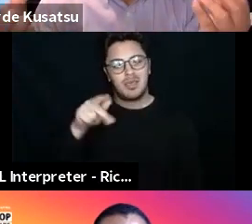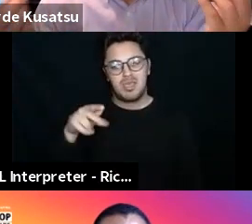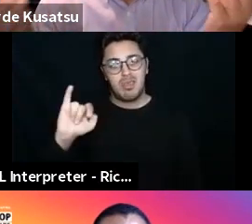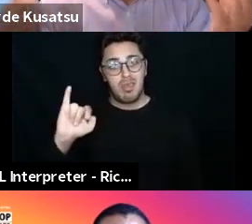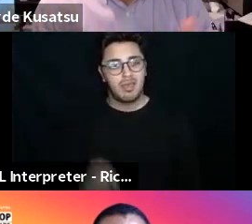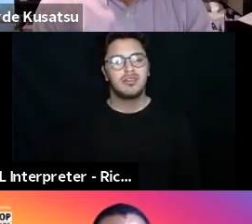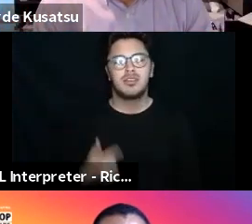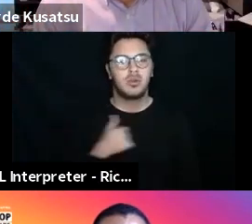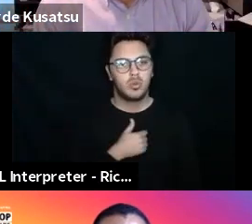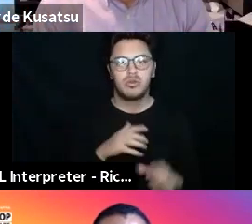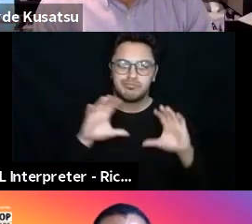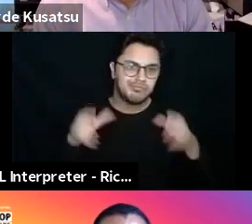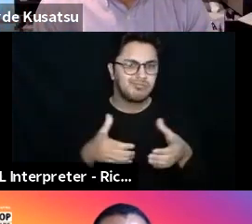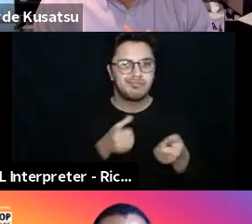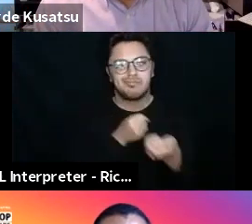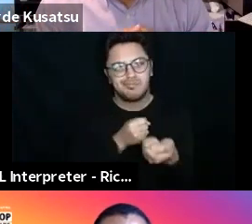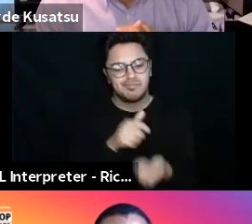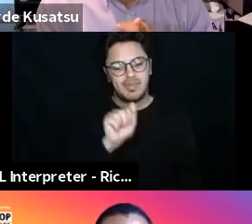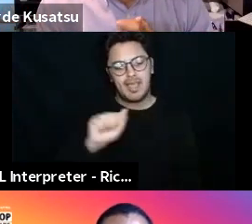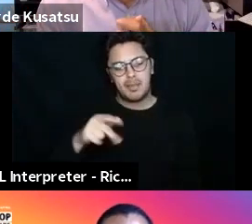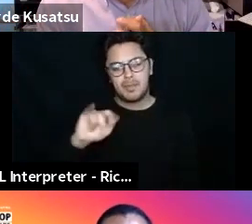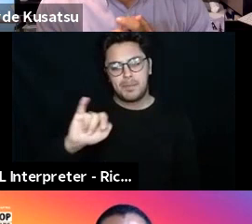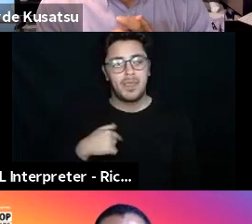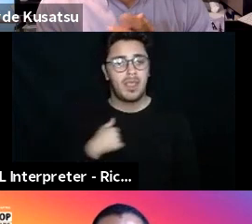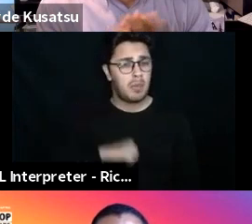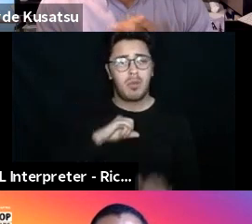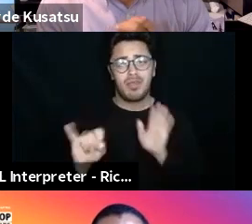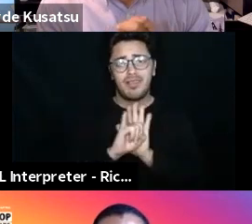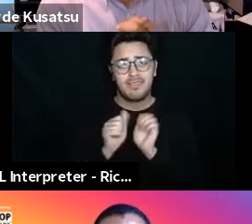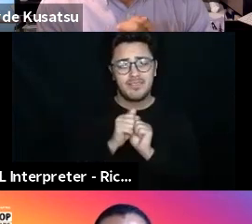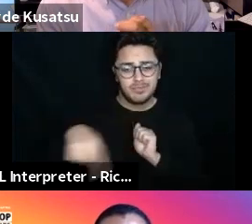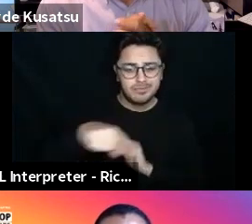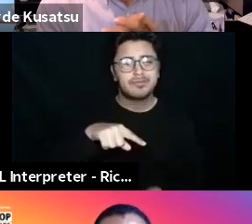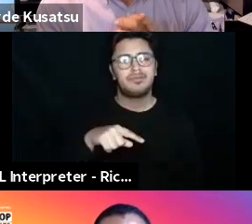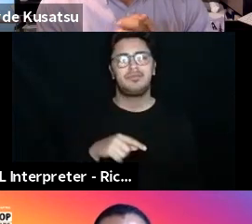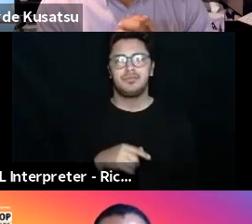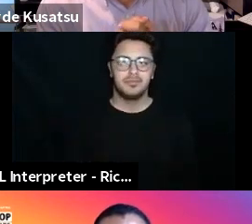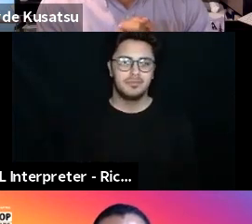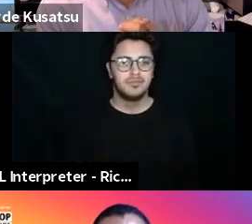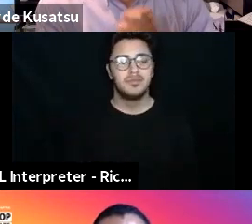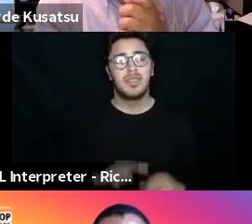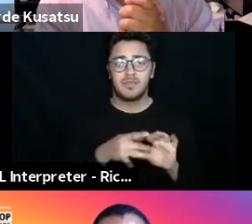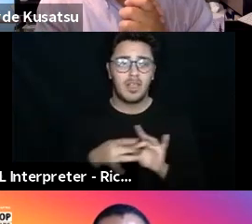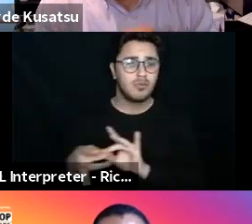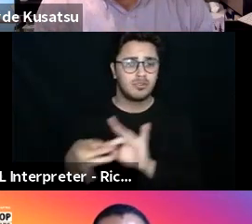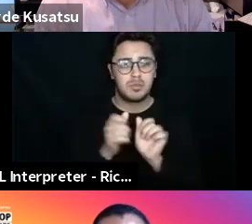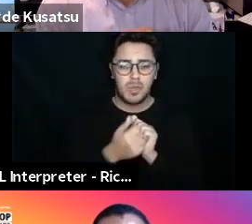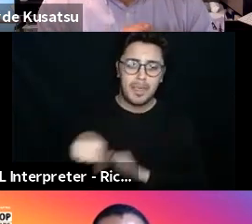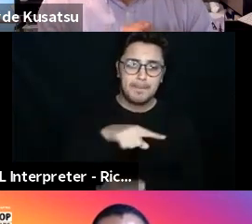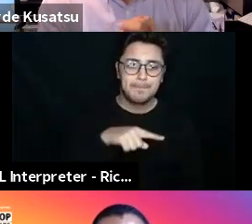around AAPI. So I proudly identify with that and the fellowship and unity of the shared purpose. So now it's a